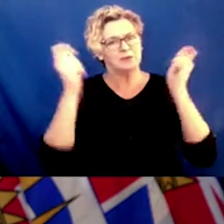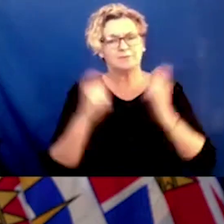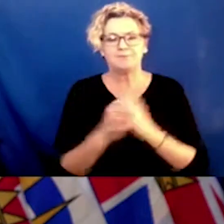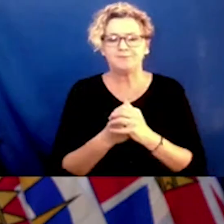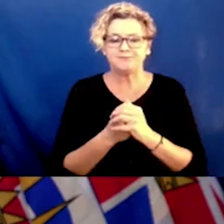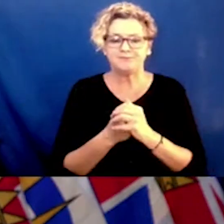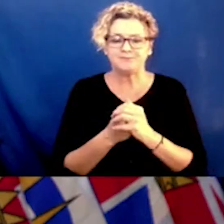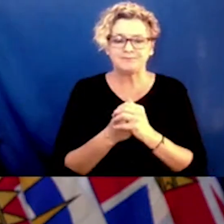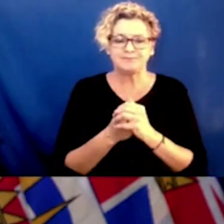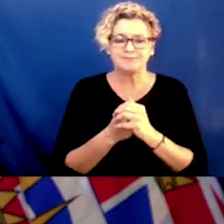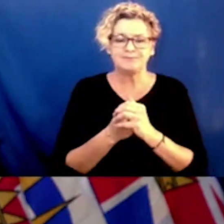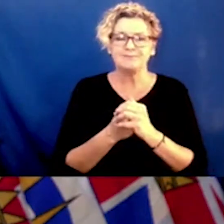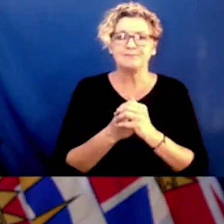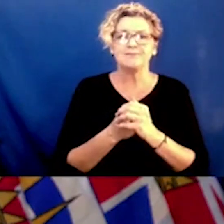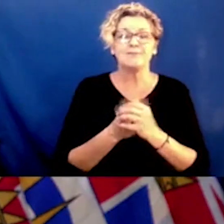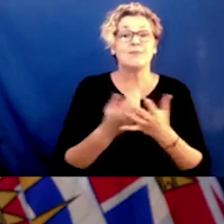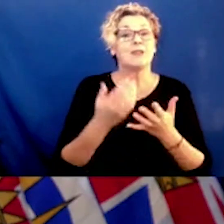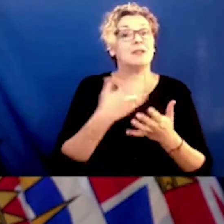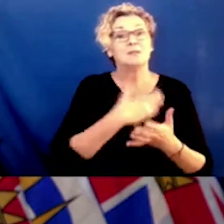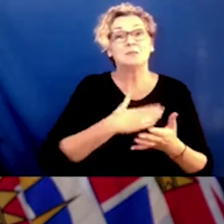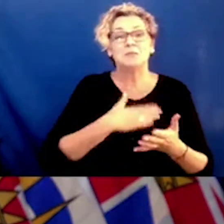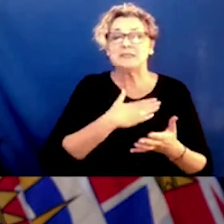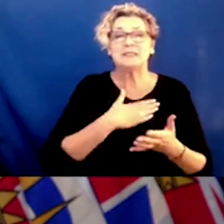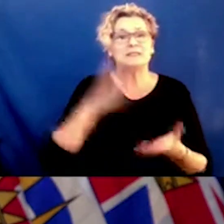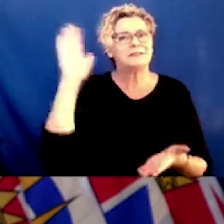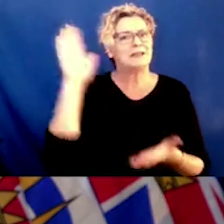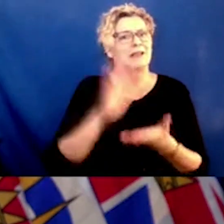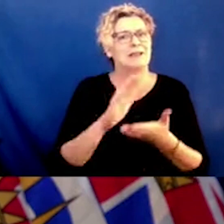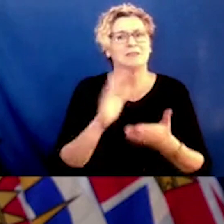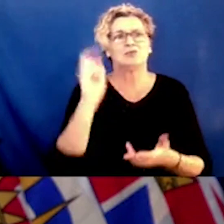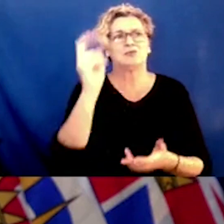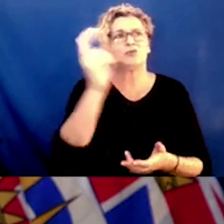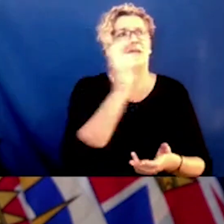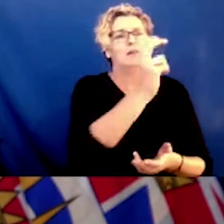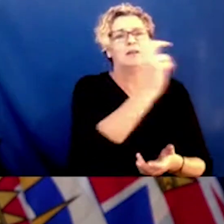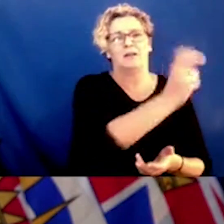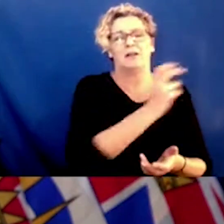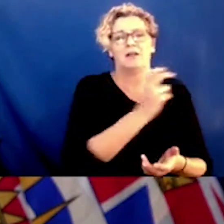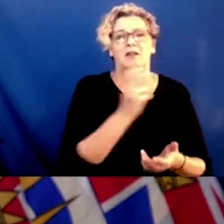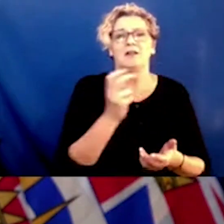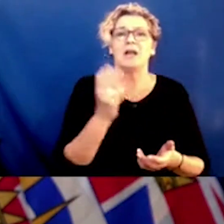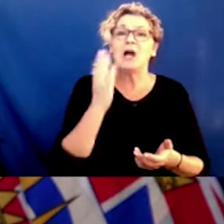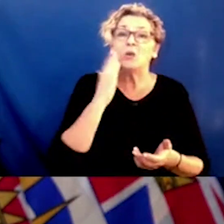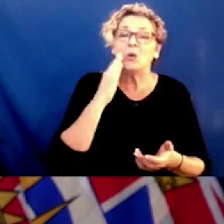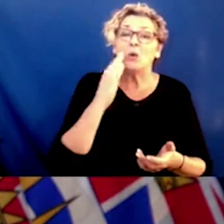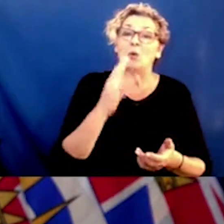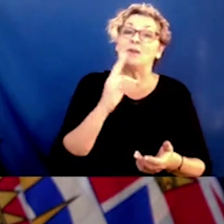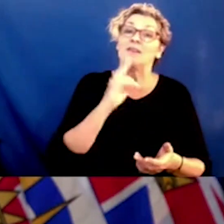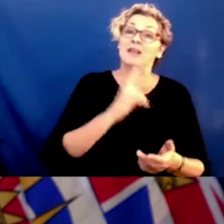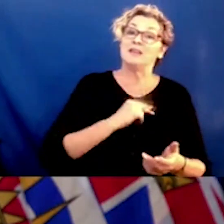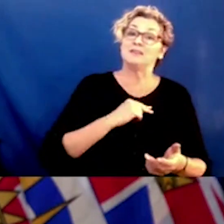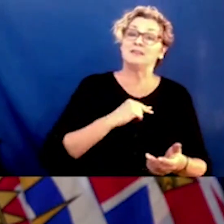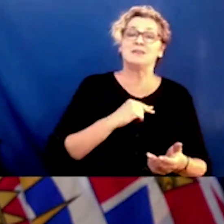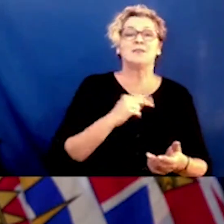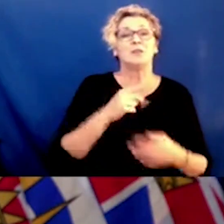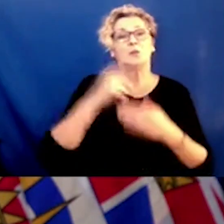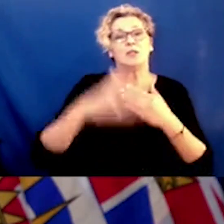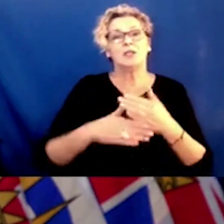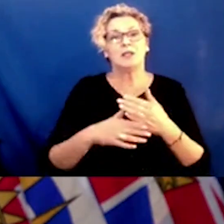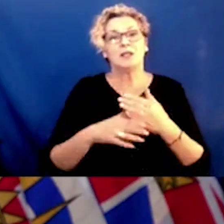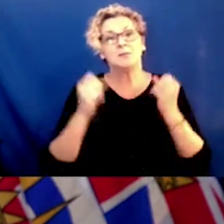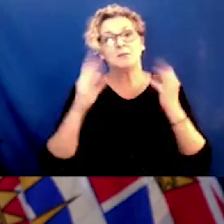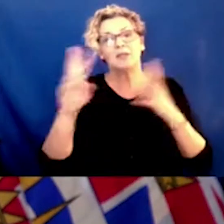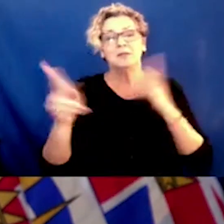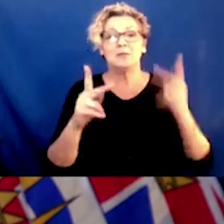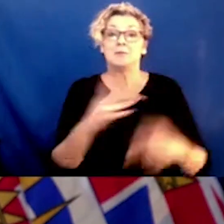like Remembrance Day safely as well. This year, I encourage everybody, make our